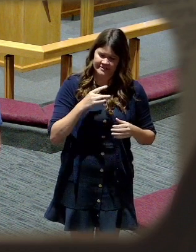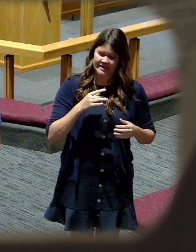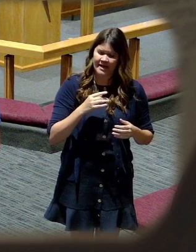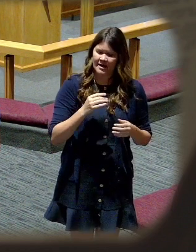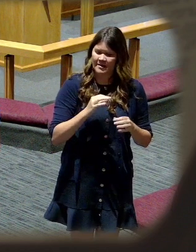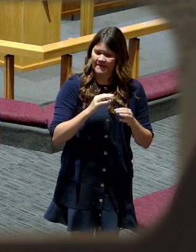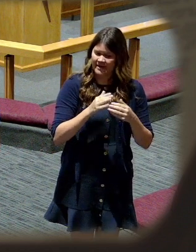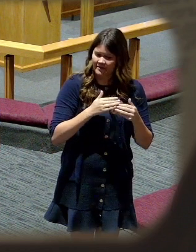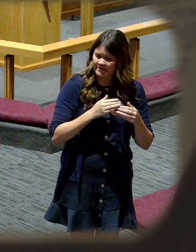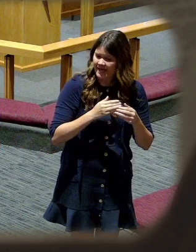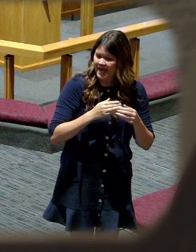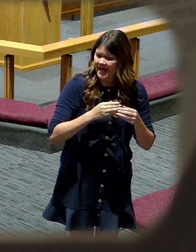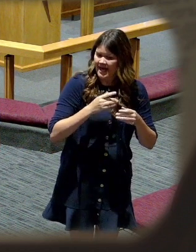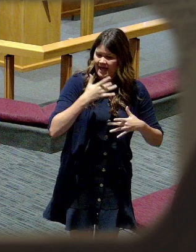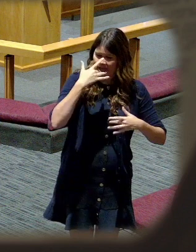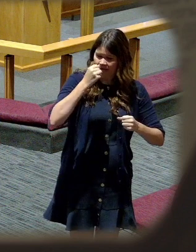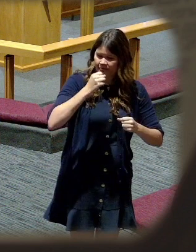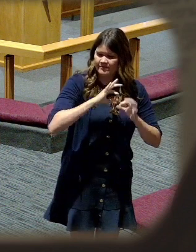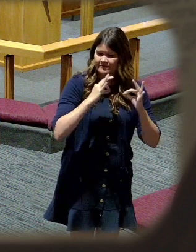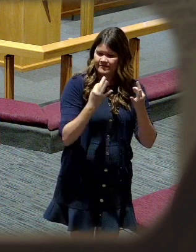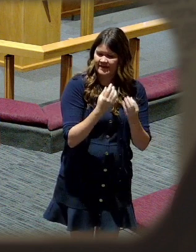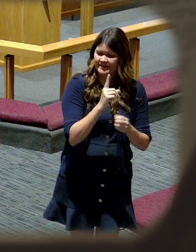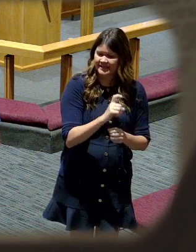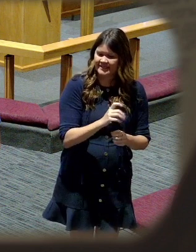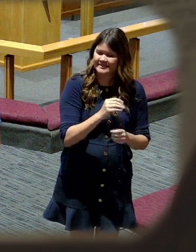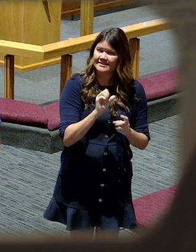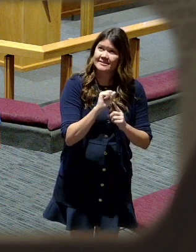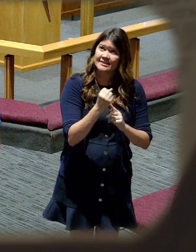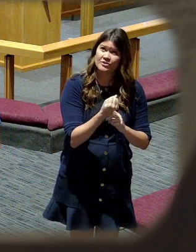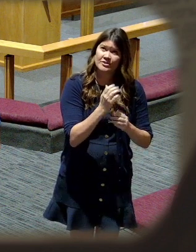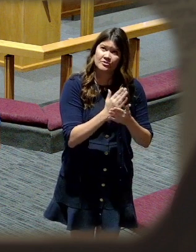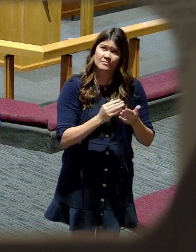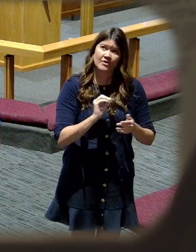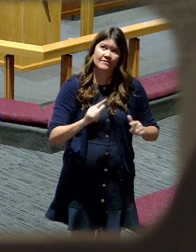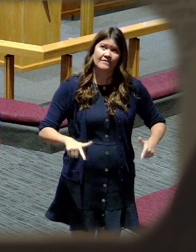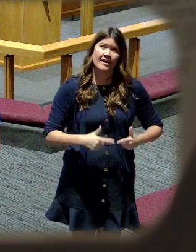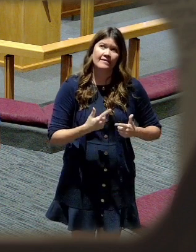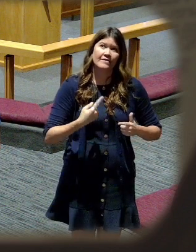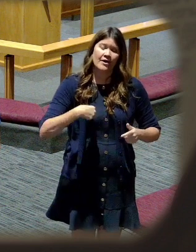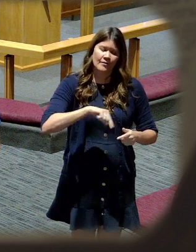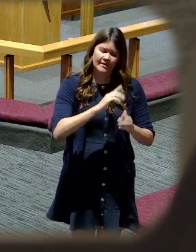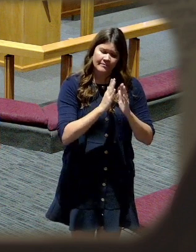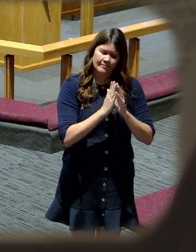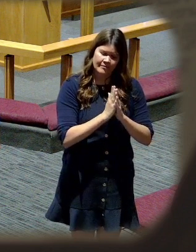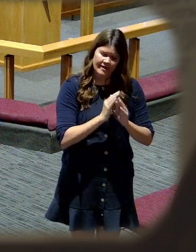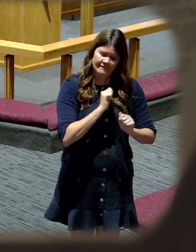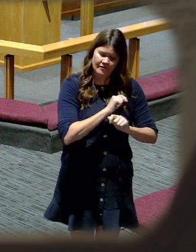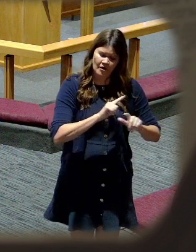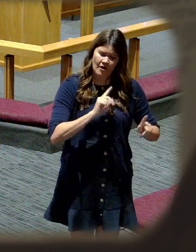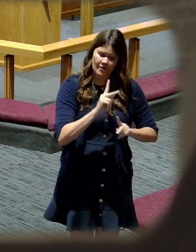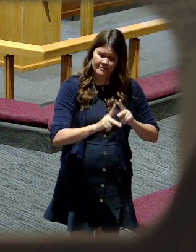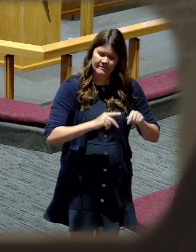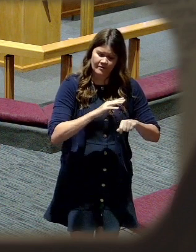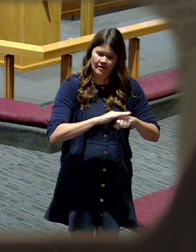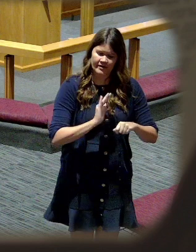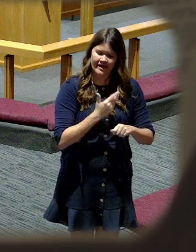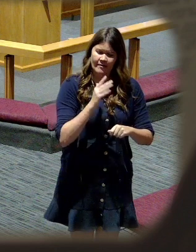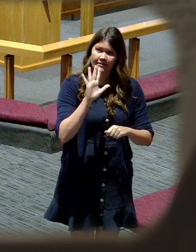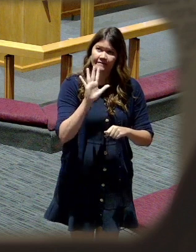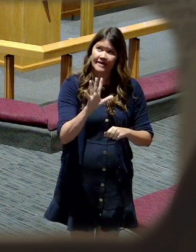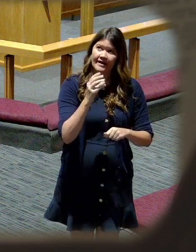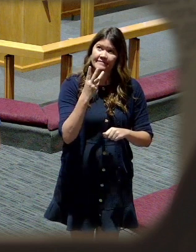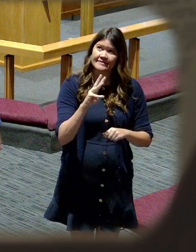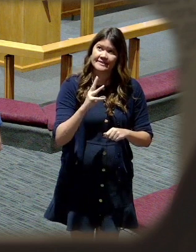family needs and situations that are a part of life. Lord, we pray for each person on our